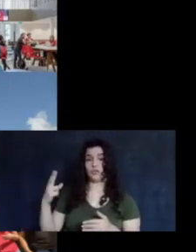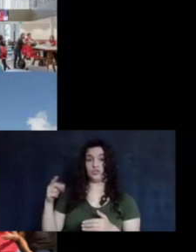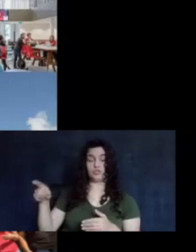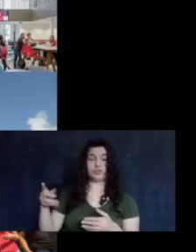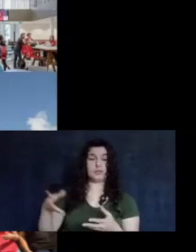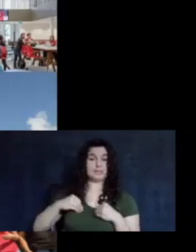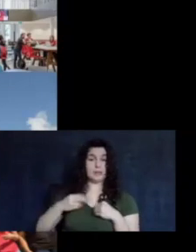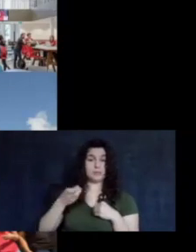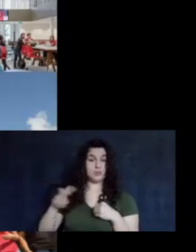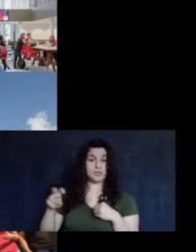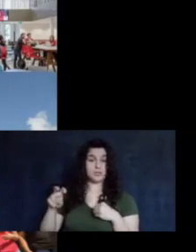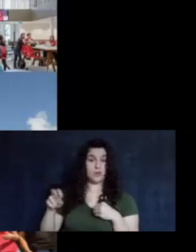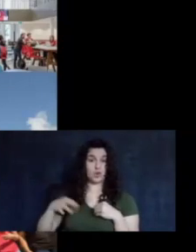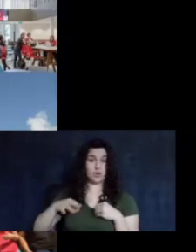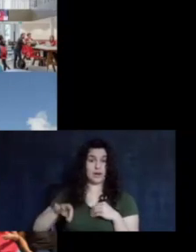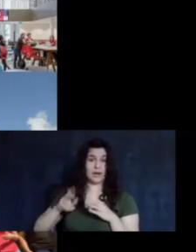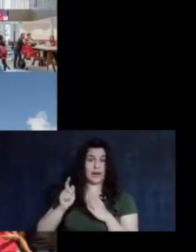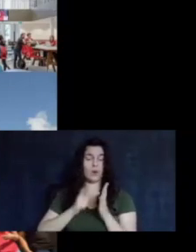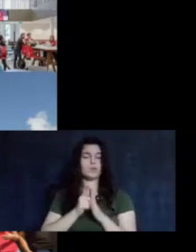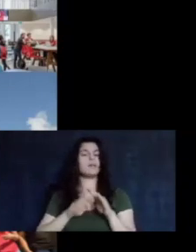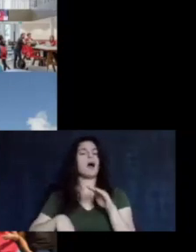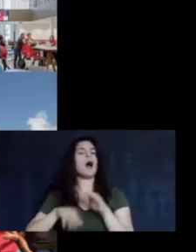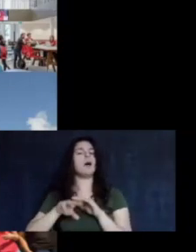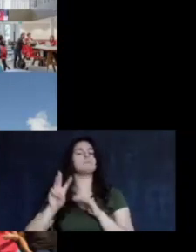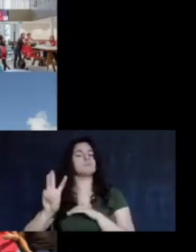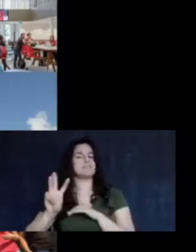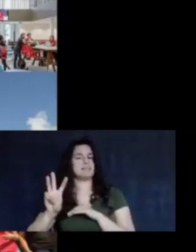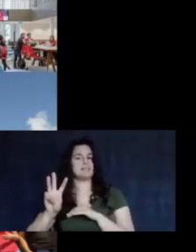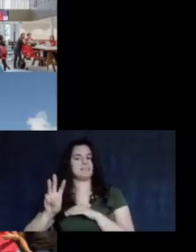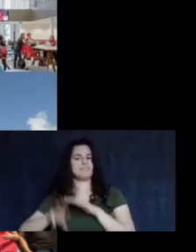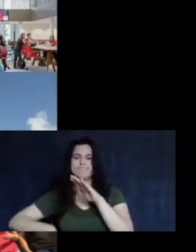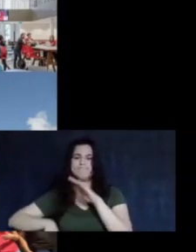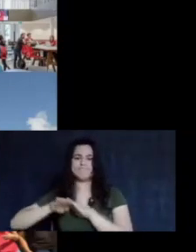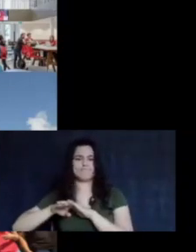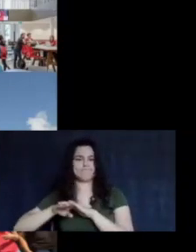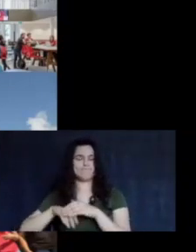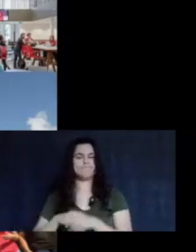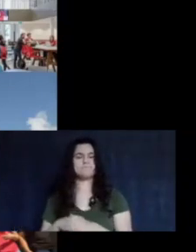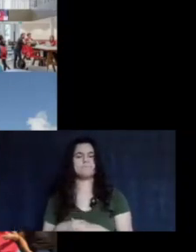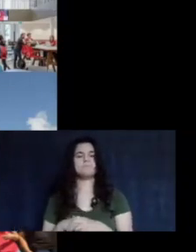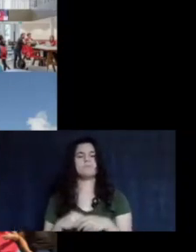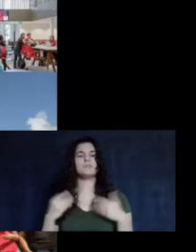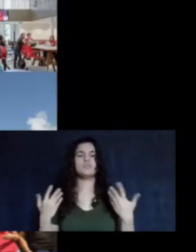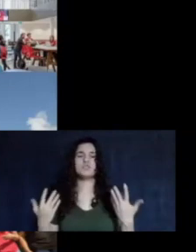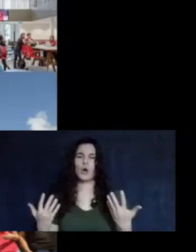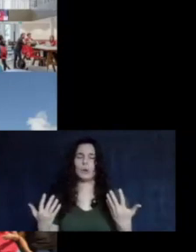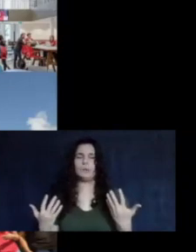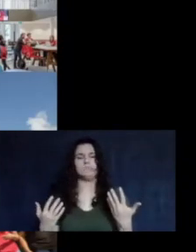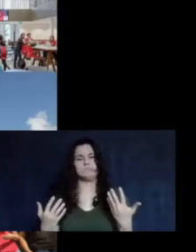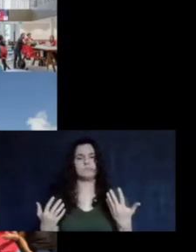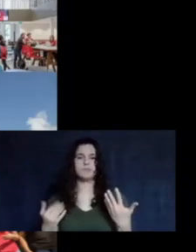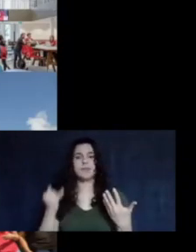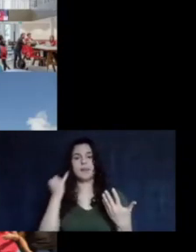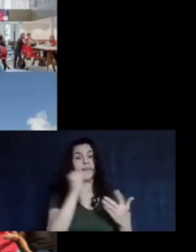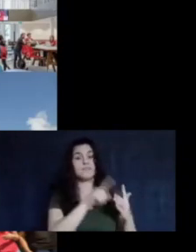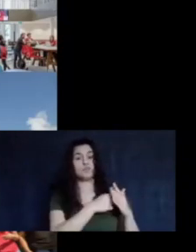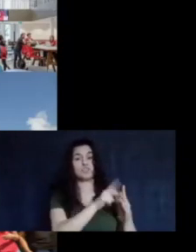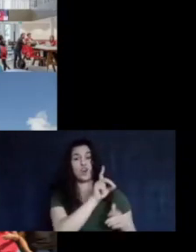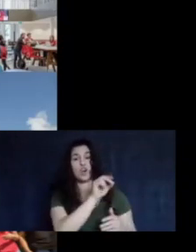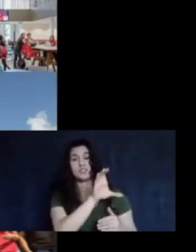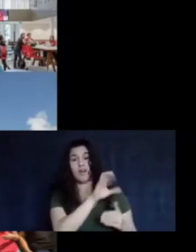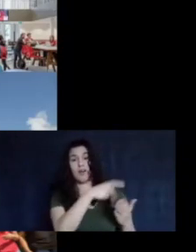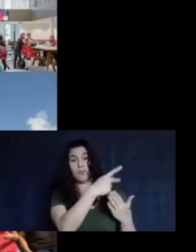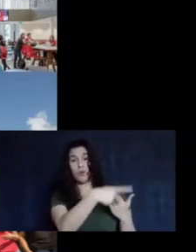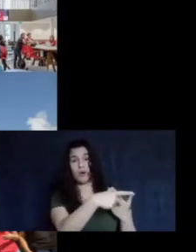credit hours? Up to 6 hours. So unfortunately, if you start a doc program and let's say